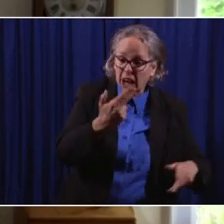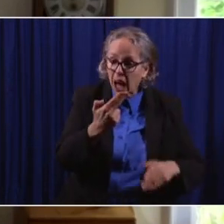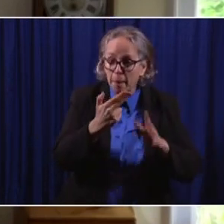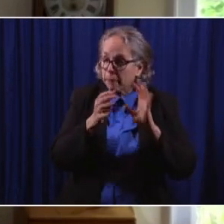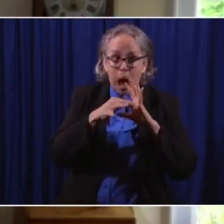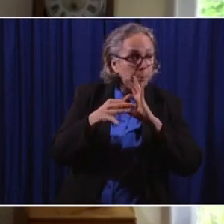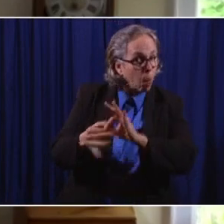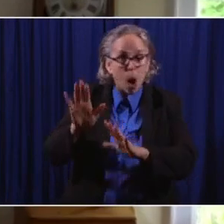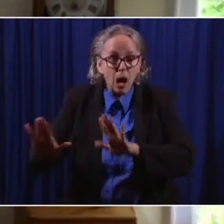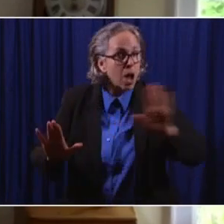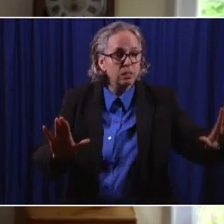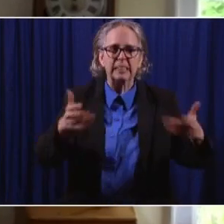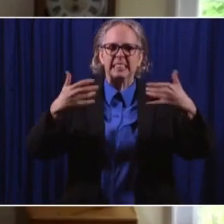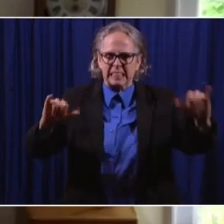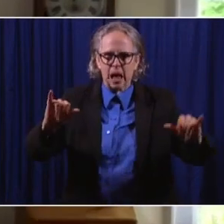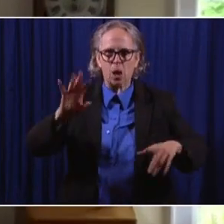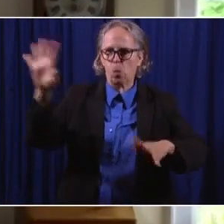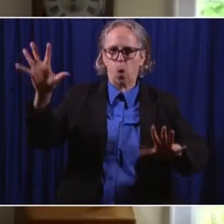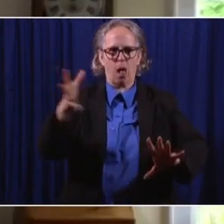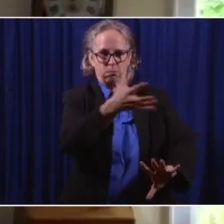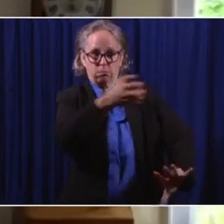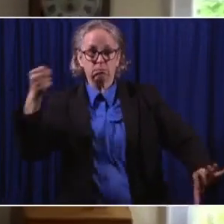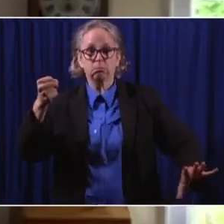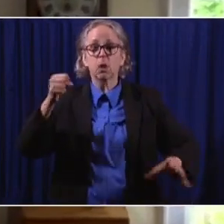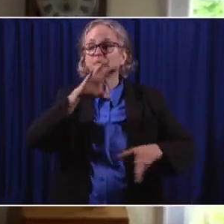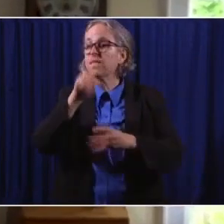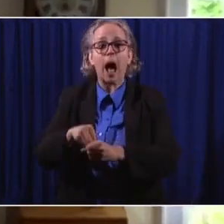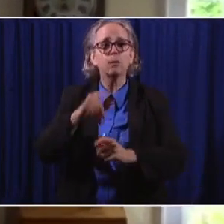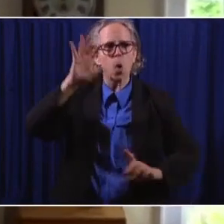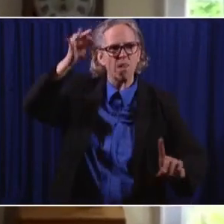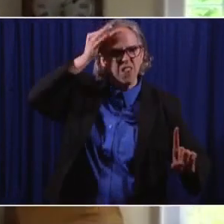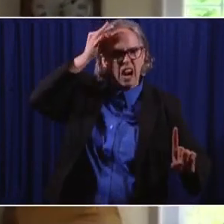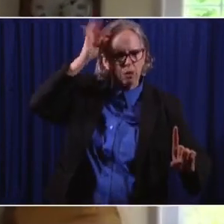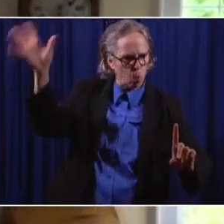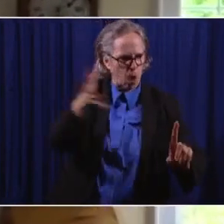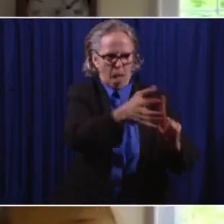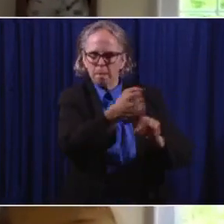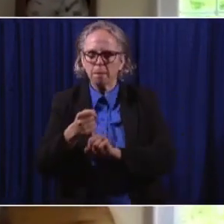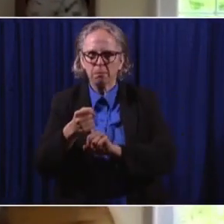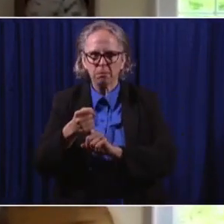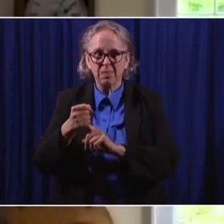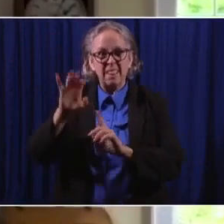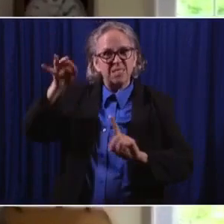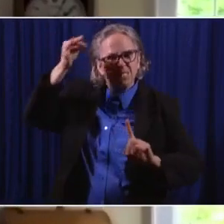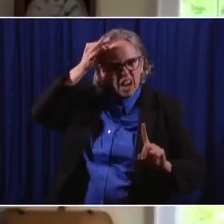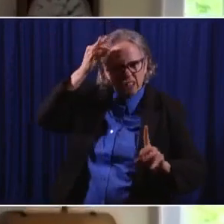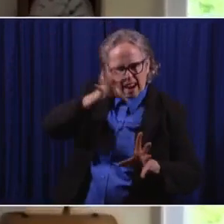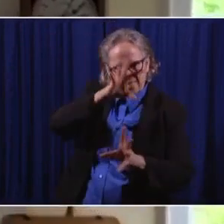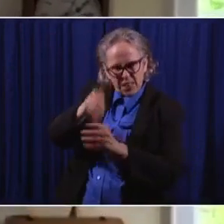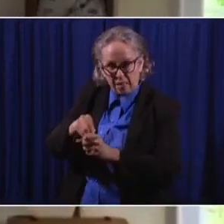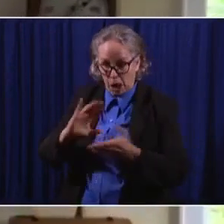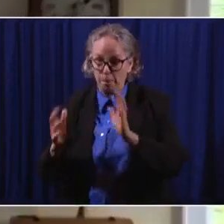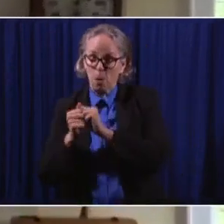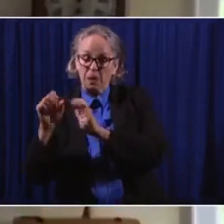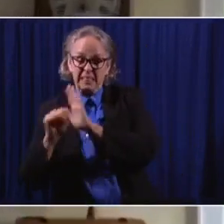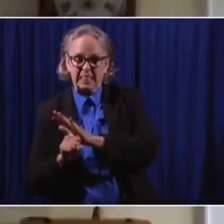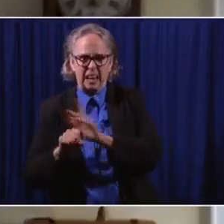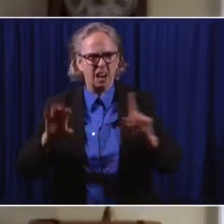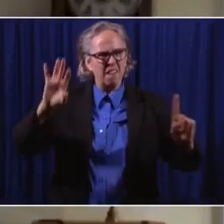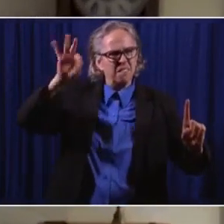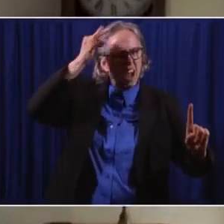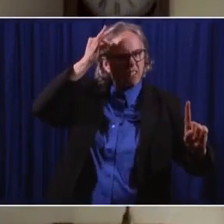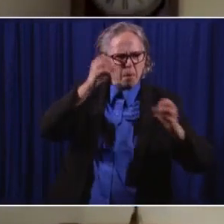for several years. End of quote. Now, federal law is tougher than state law, and we have to change state law to